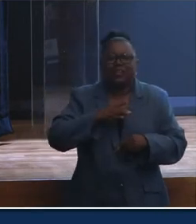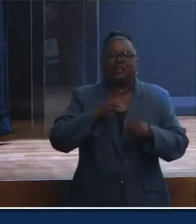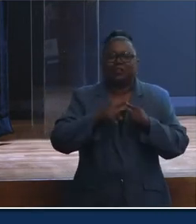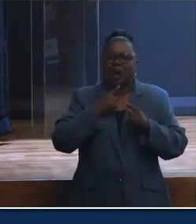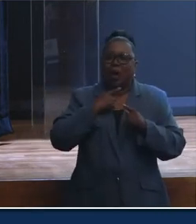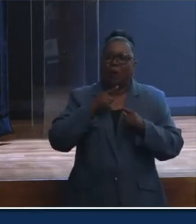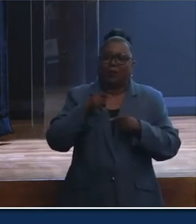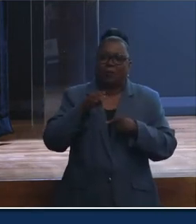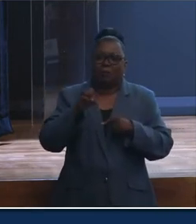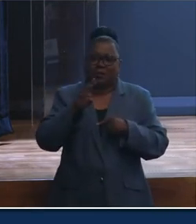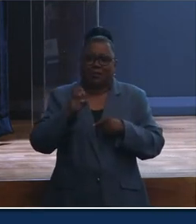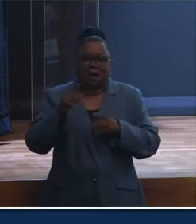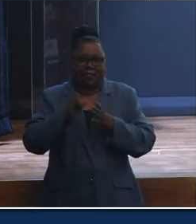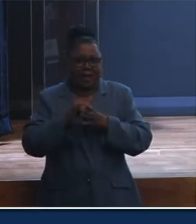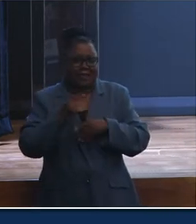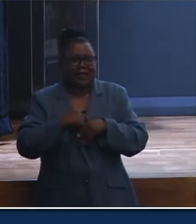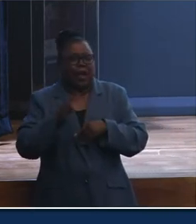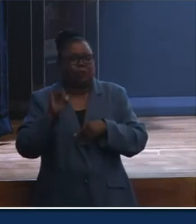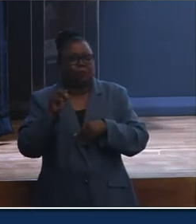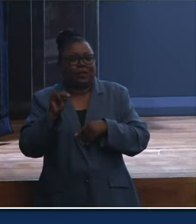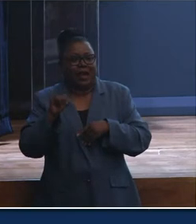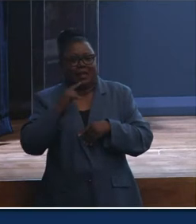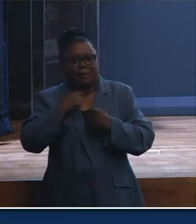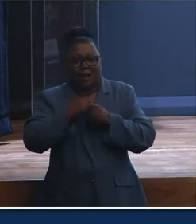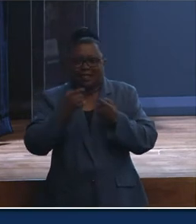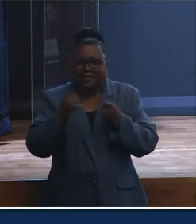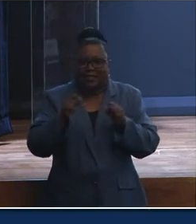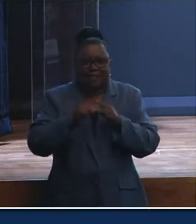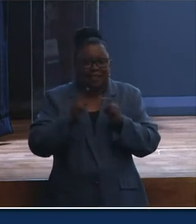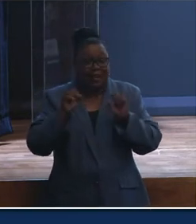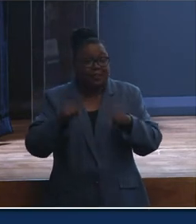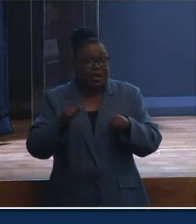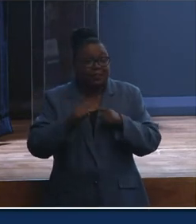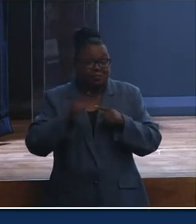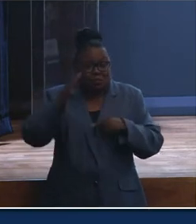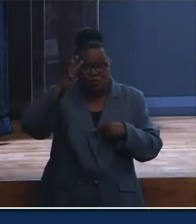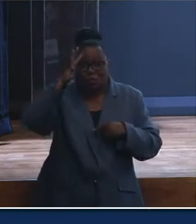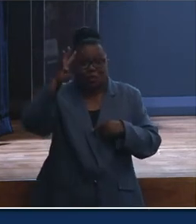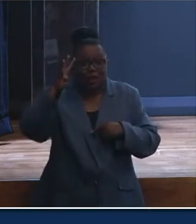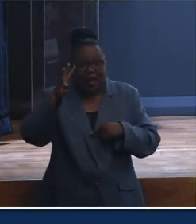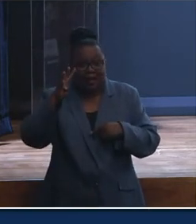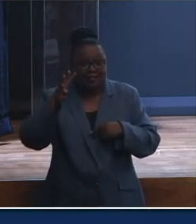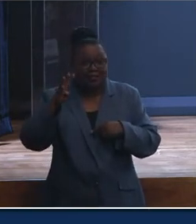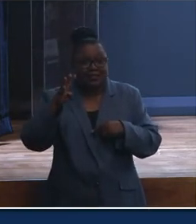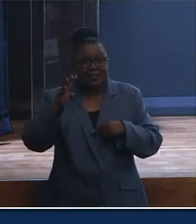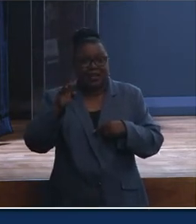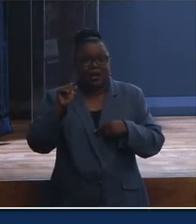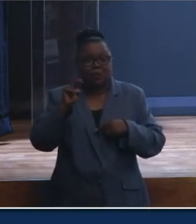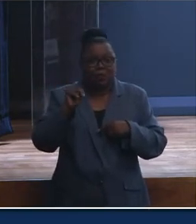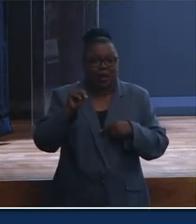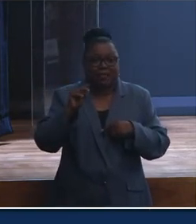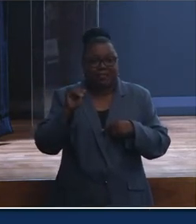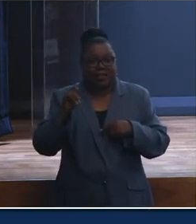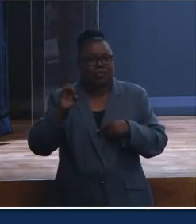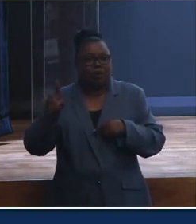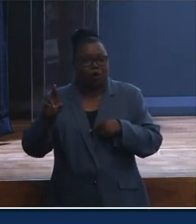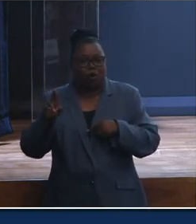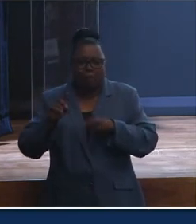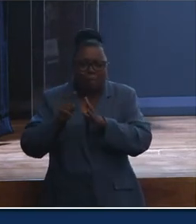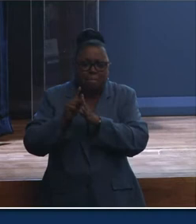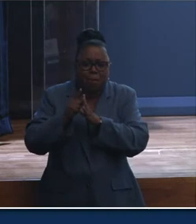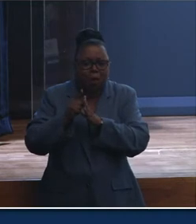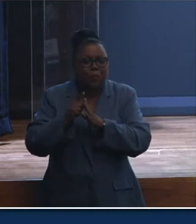the press box that day. Brianna Scurry made the save that made it possible to create Brandi Chastain and her